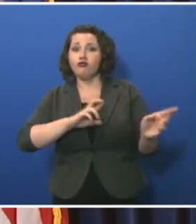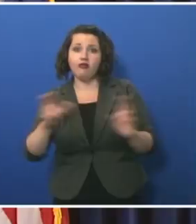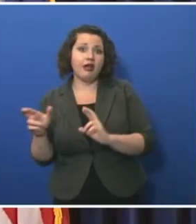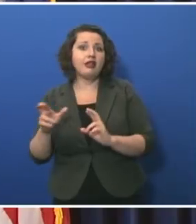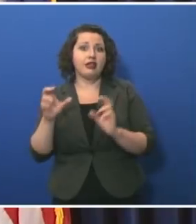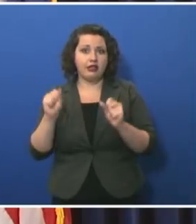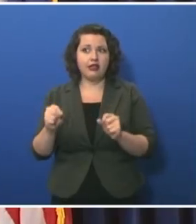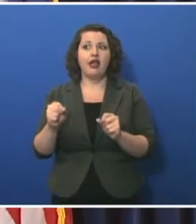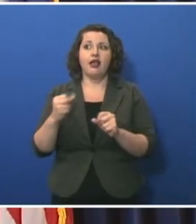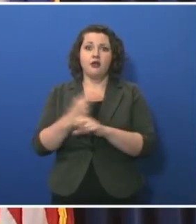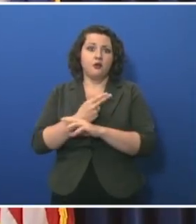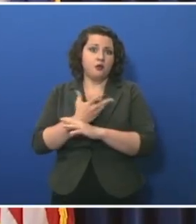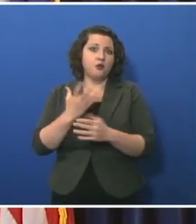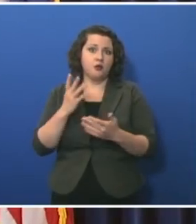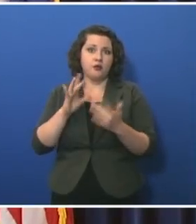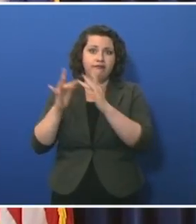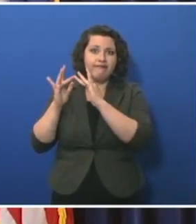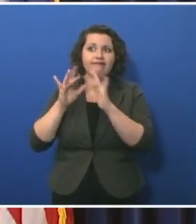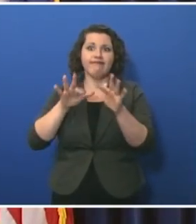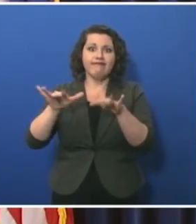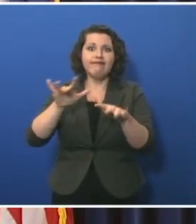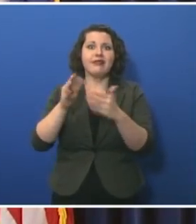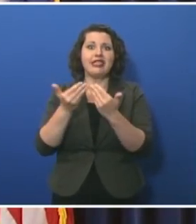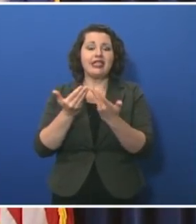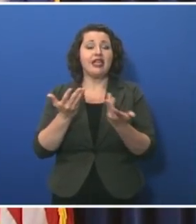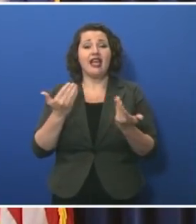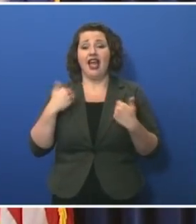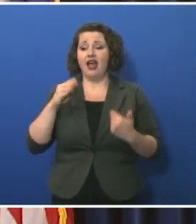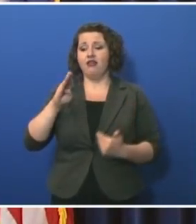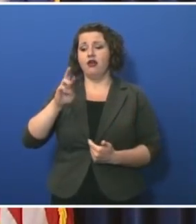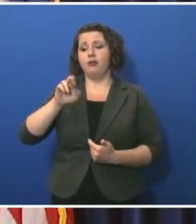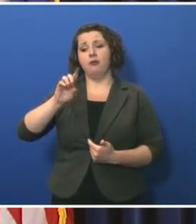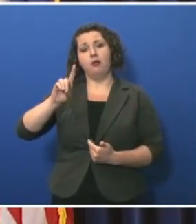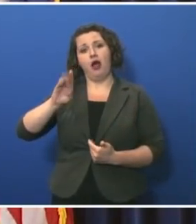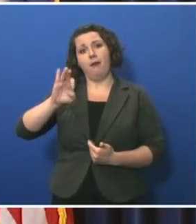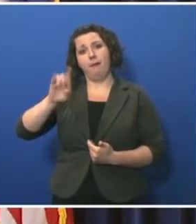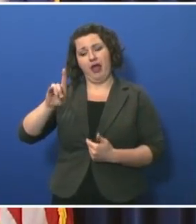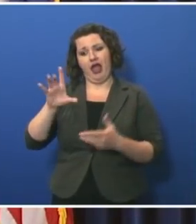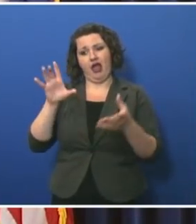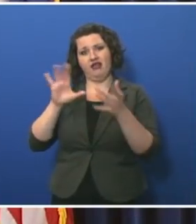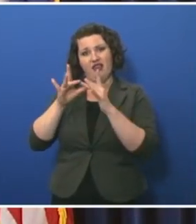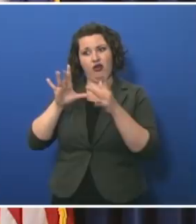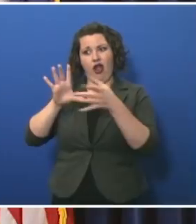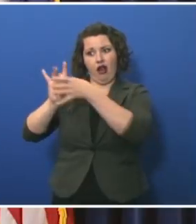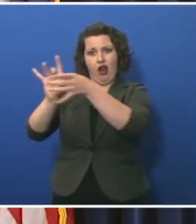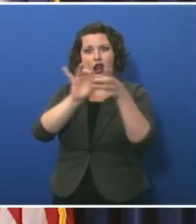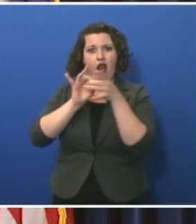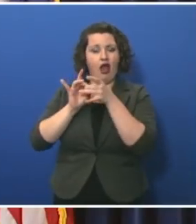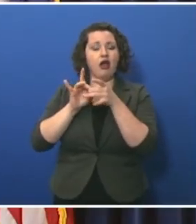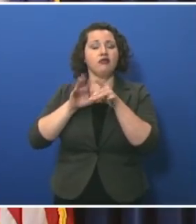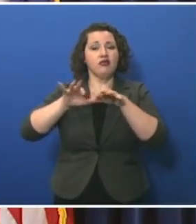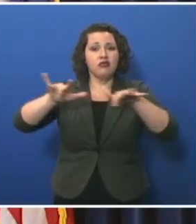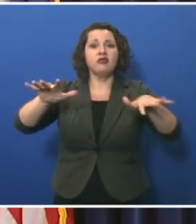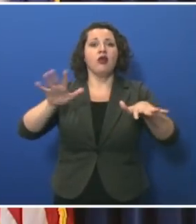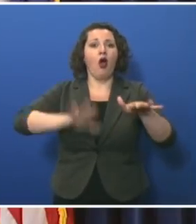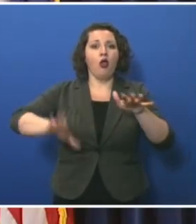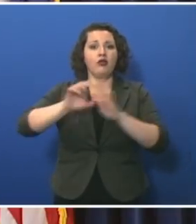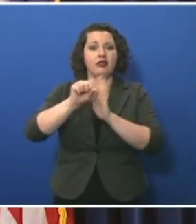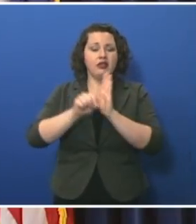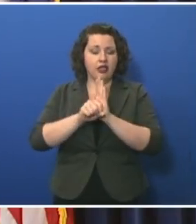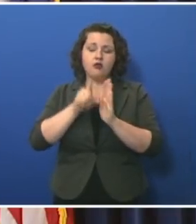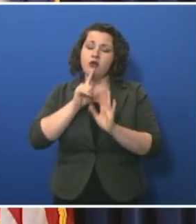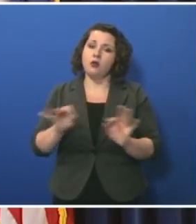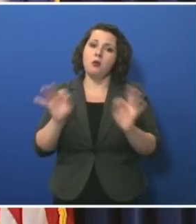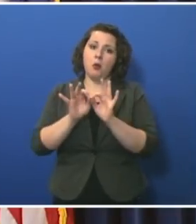going to operate differently, and having broadband connectivity is a huge component of that. And so a large portion of